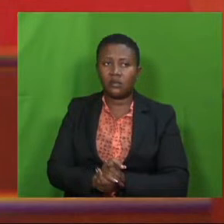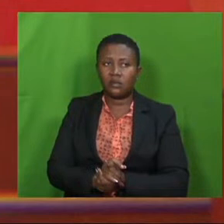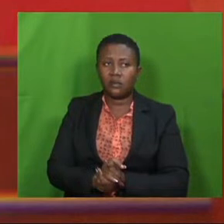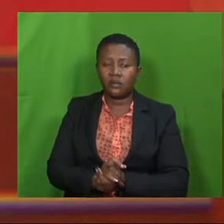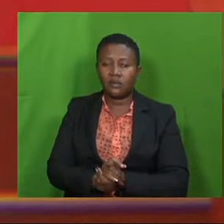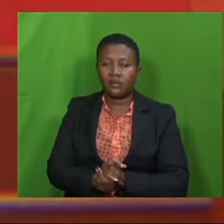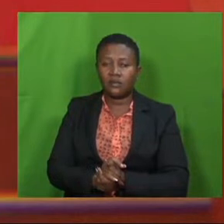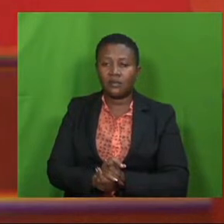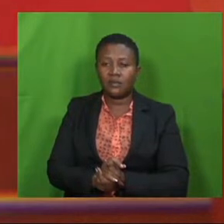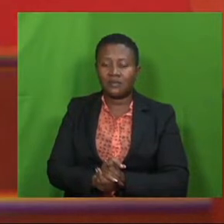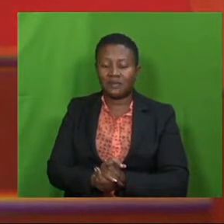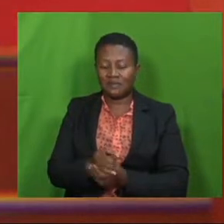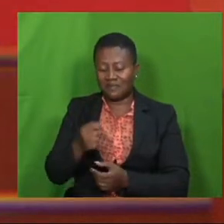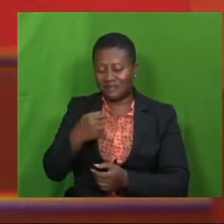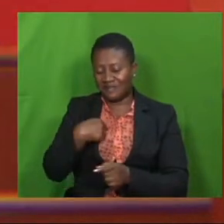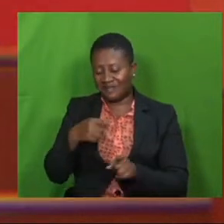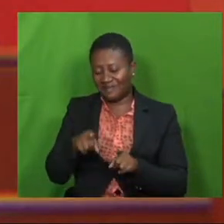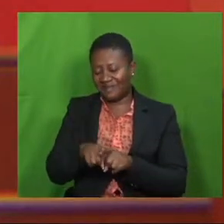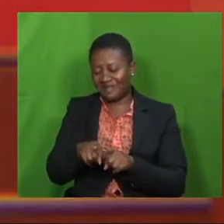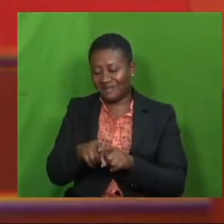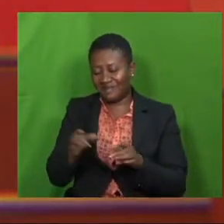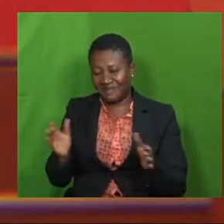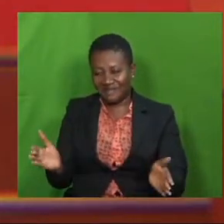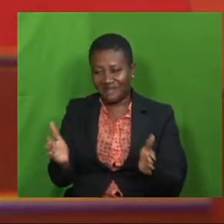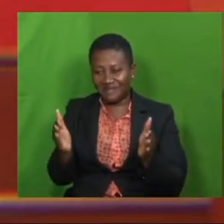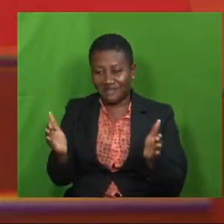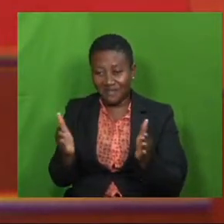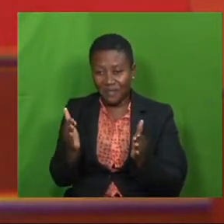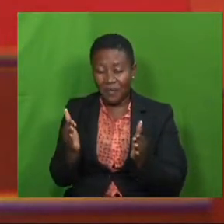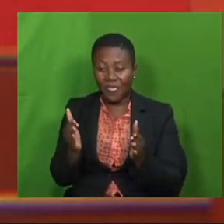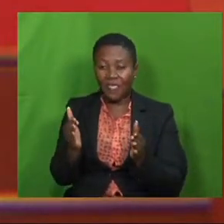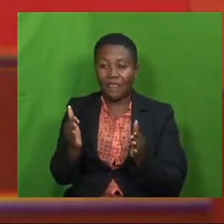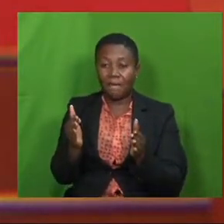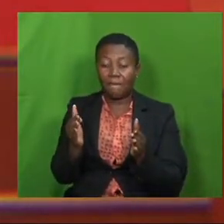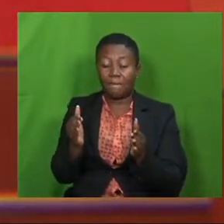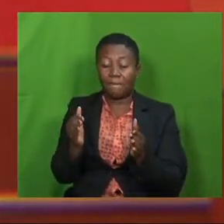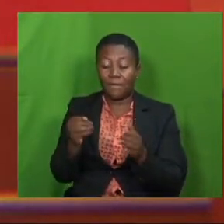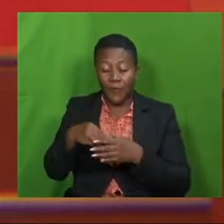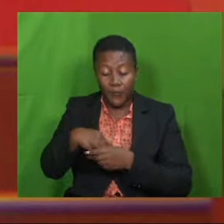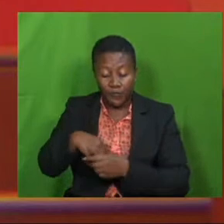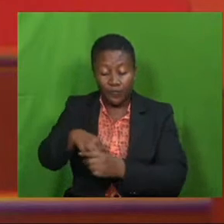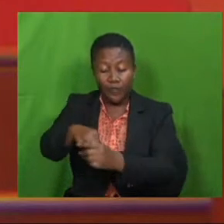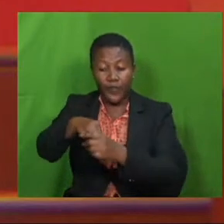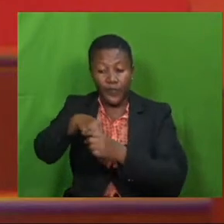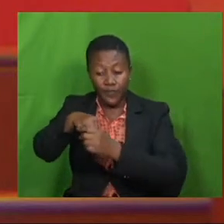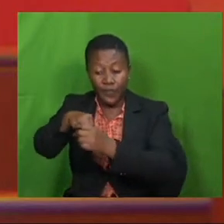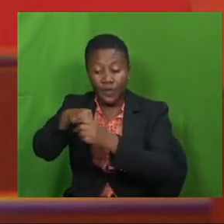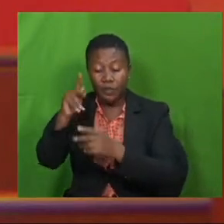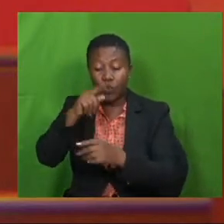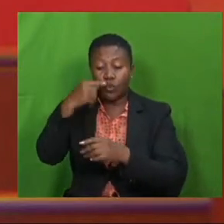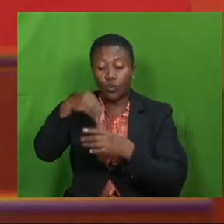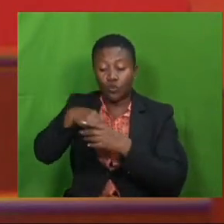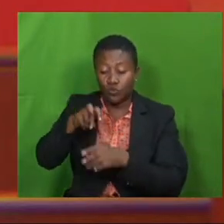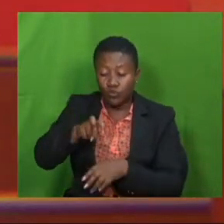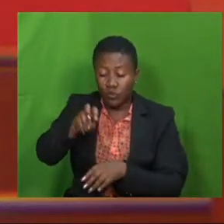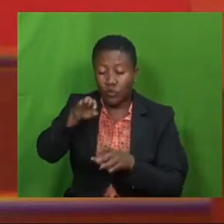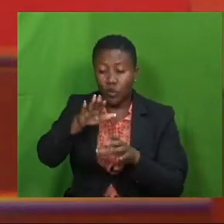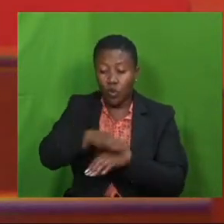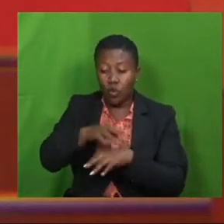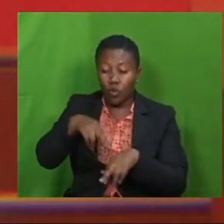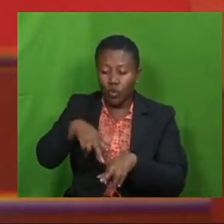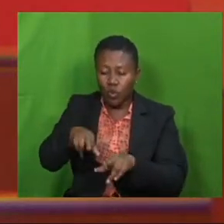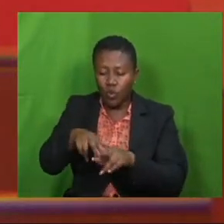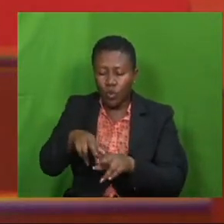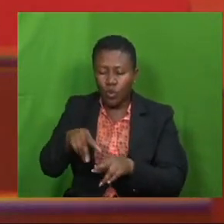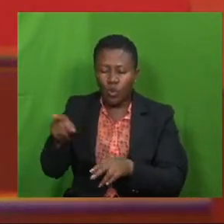I also encourage commuters on our various roads to be protective of their